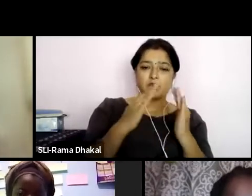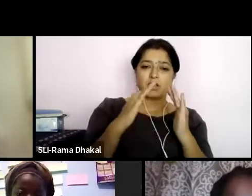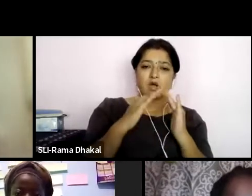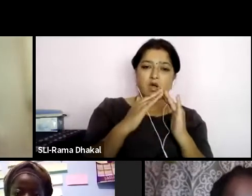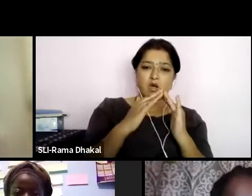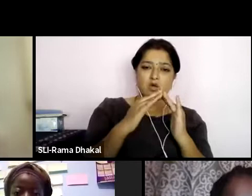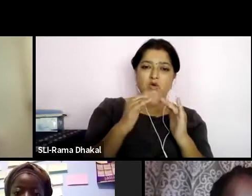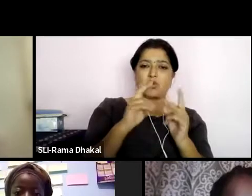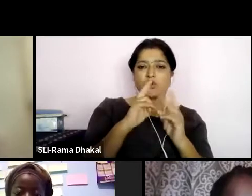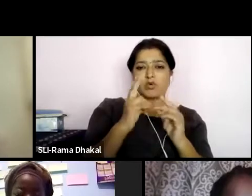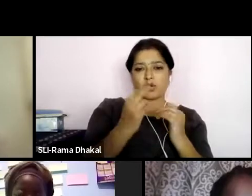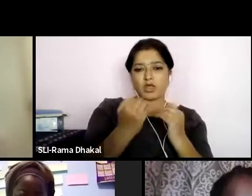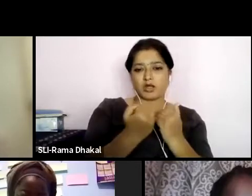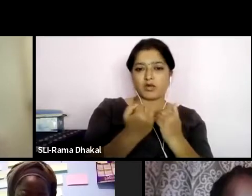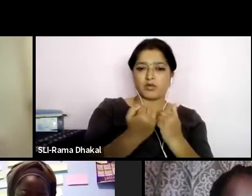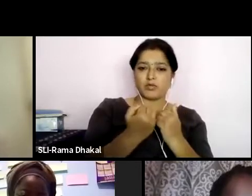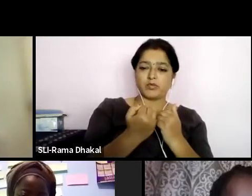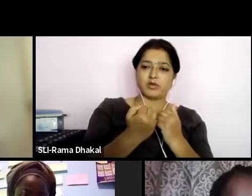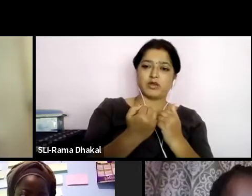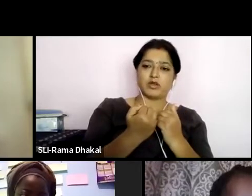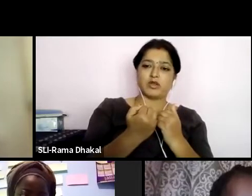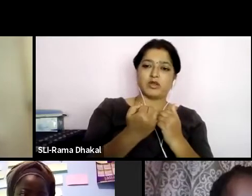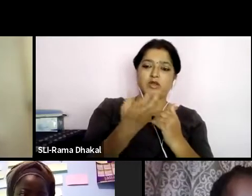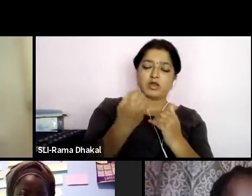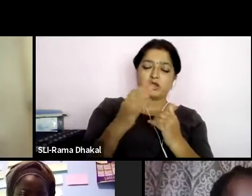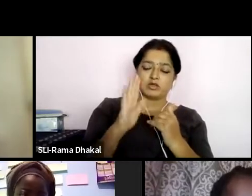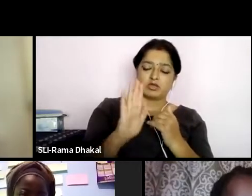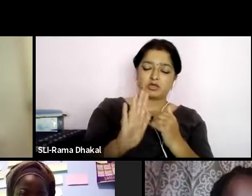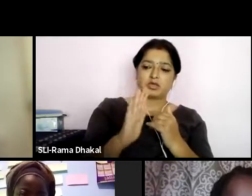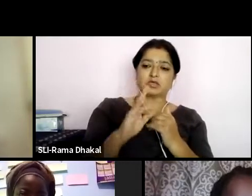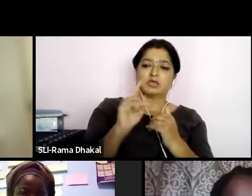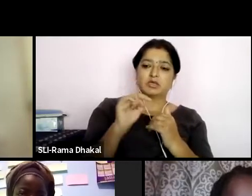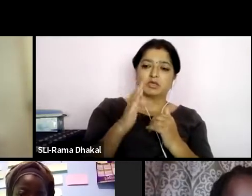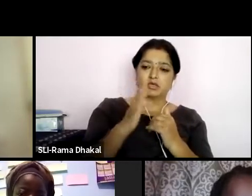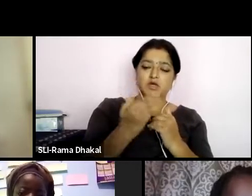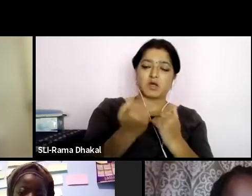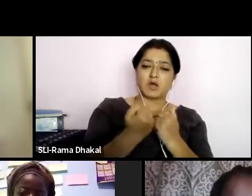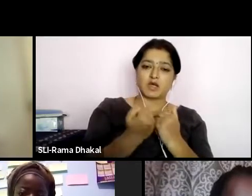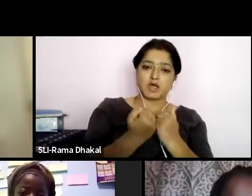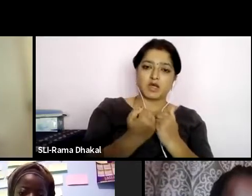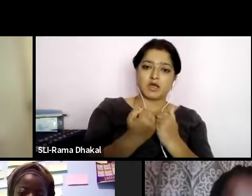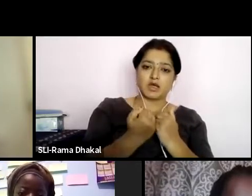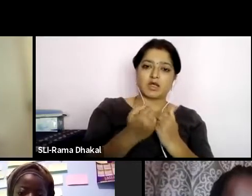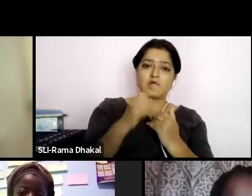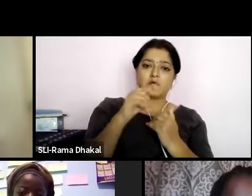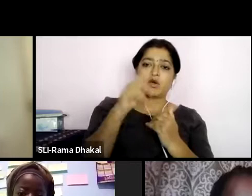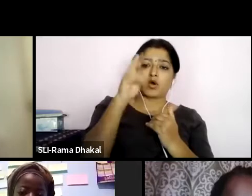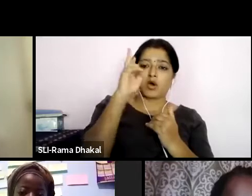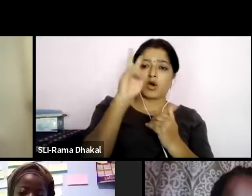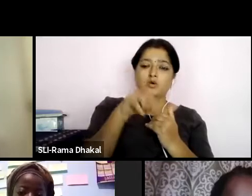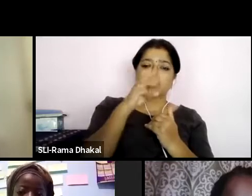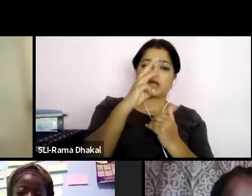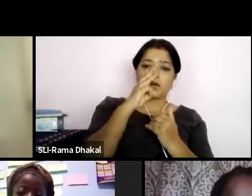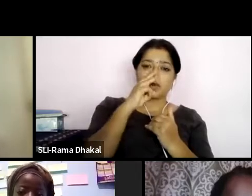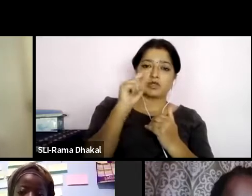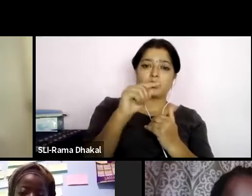to bring them to better opportunities in this context?